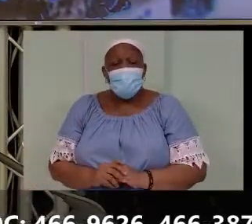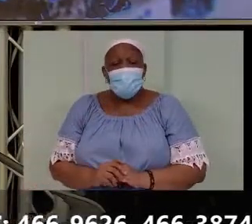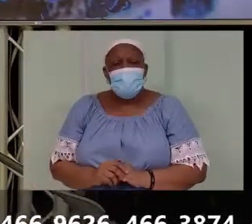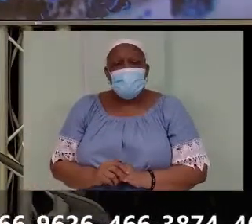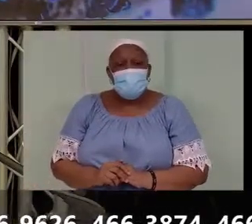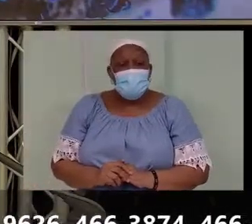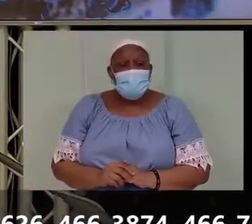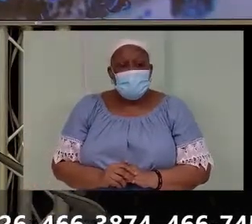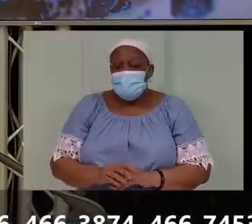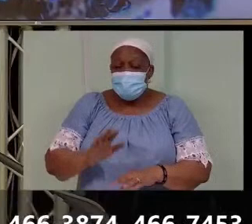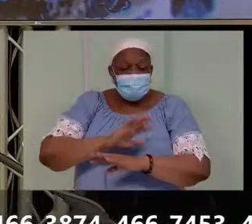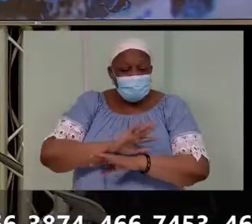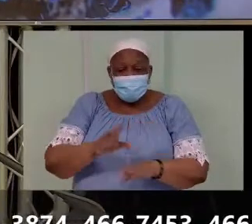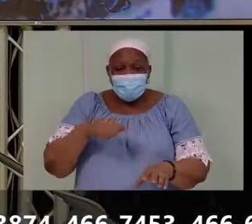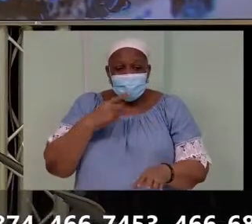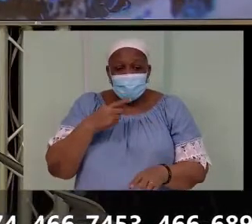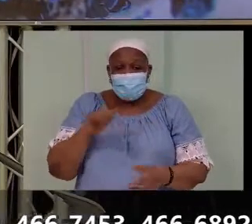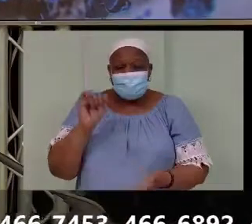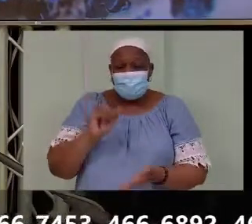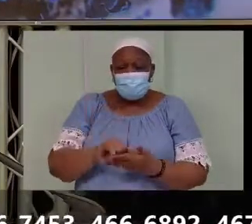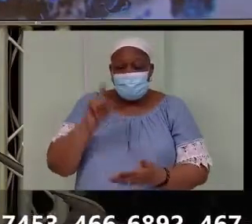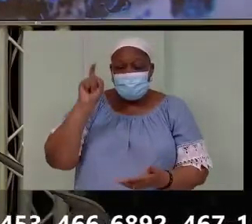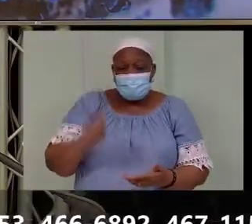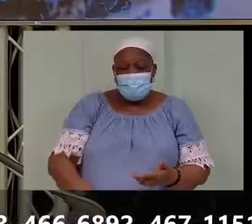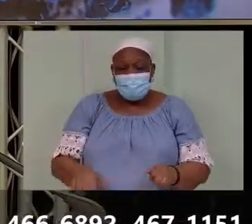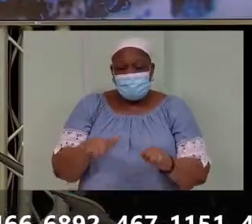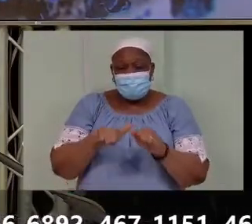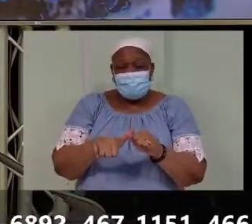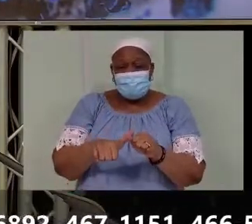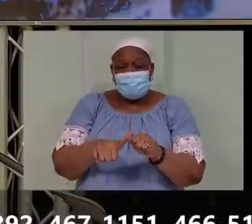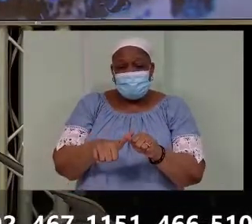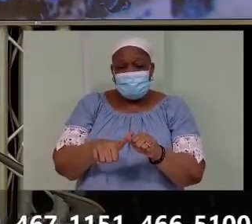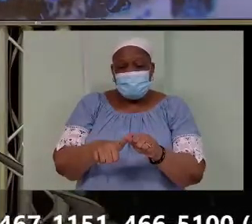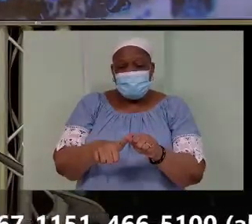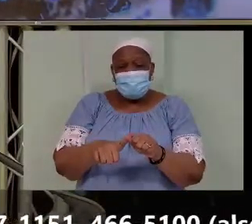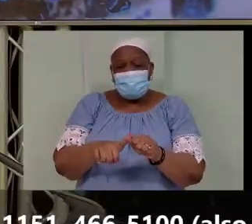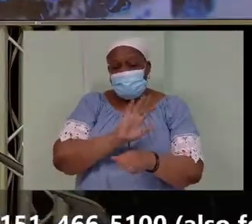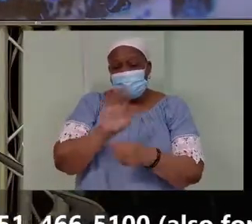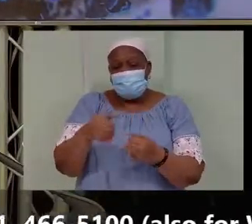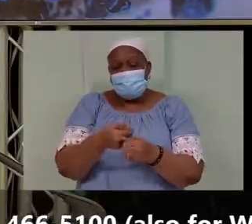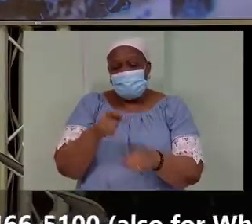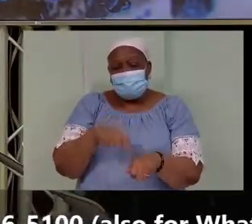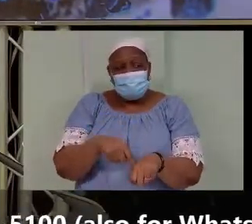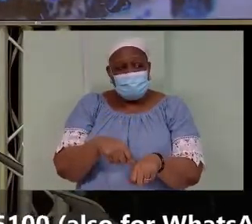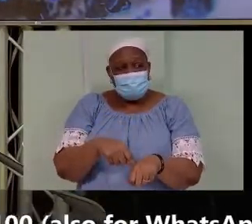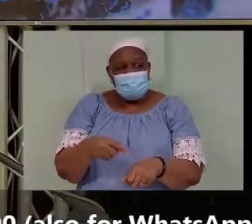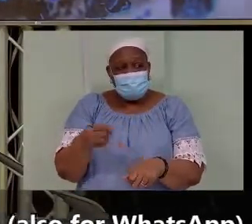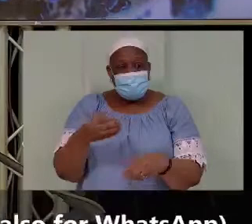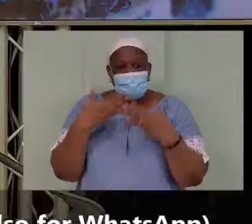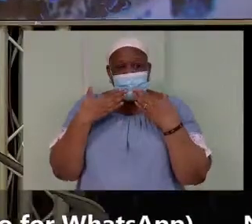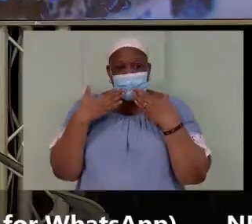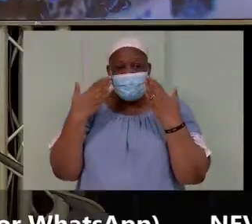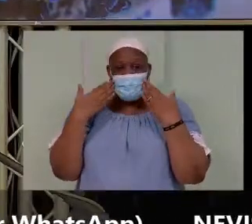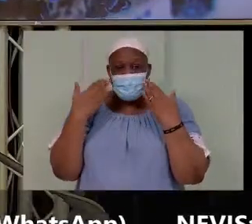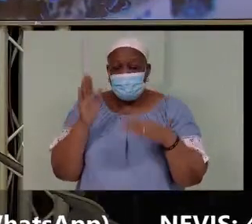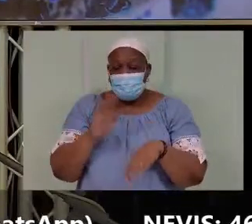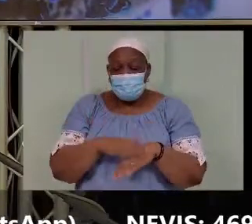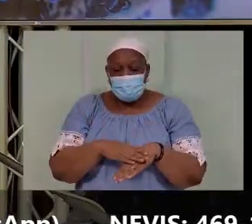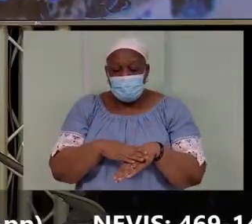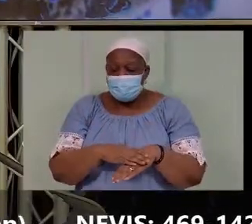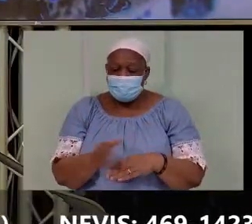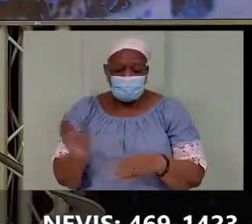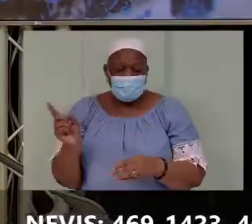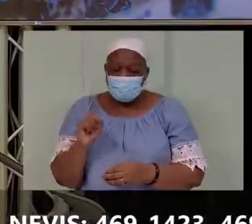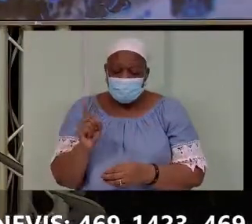assistance, okay? And so I don't think that there is any health issue in relation to wearing the mask and protecting others from